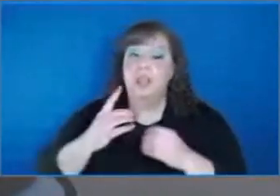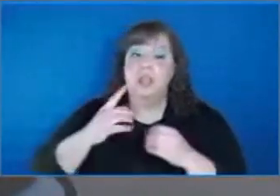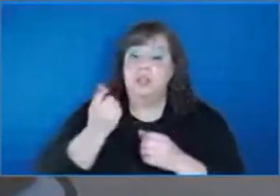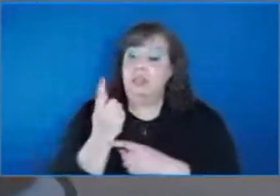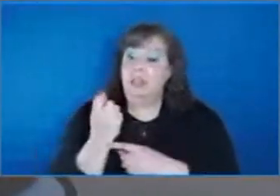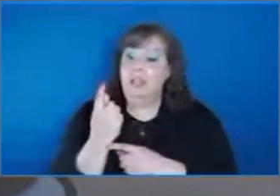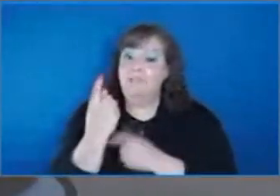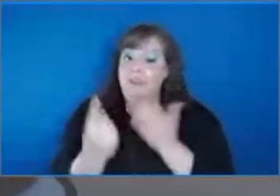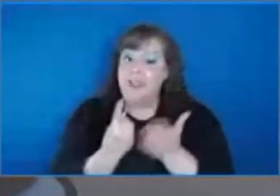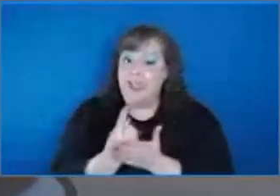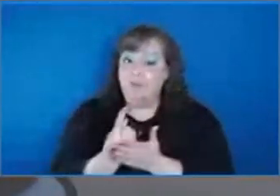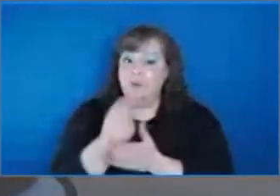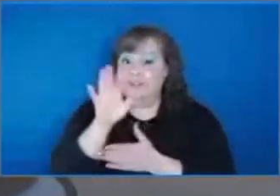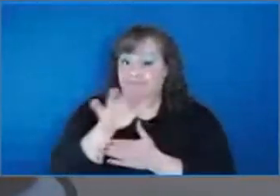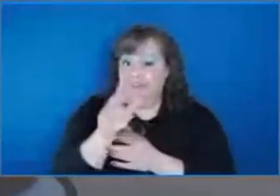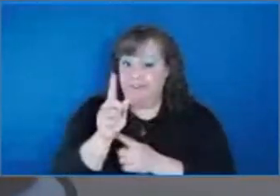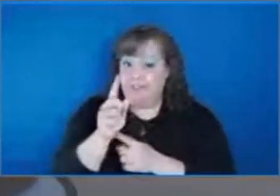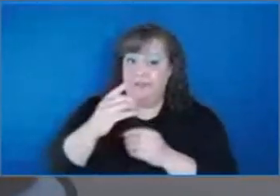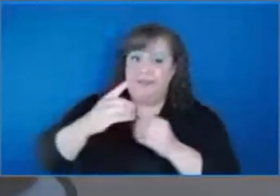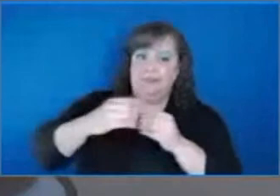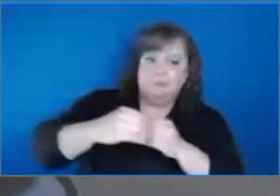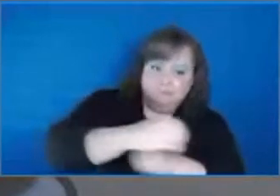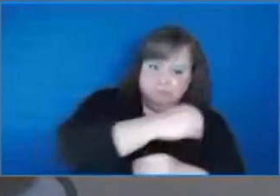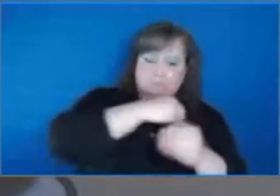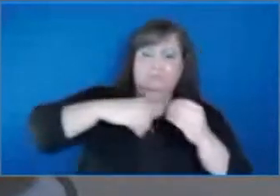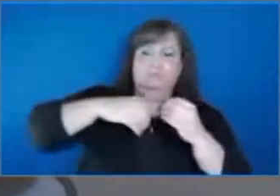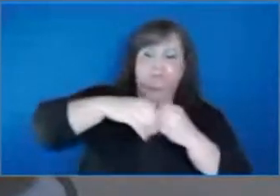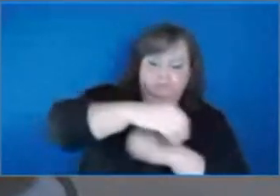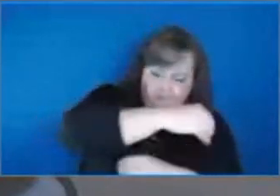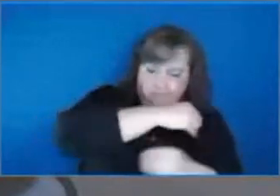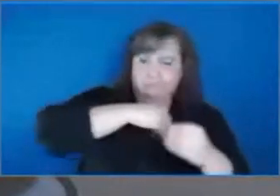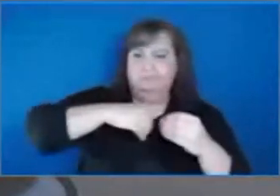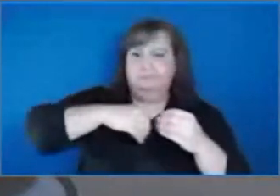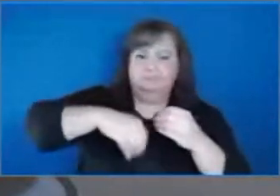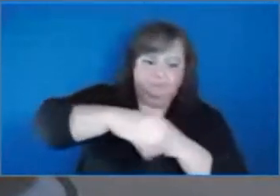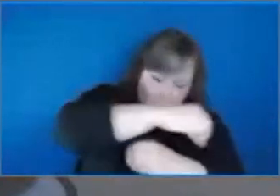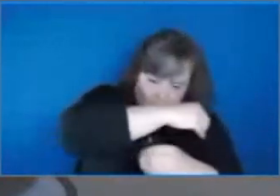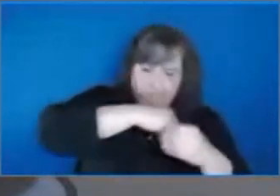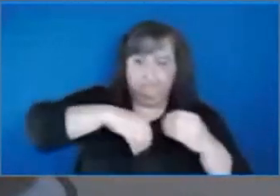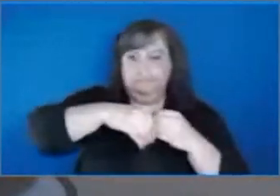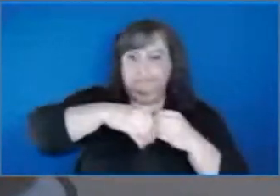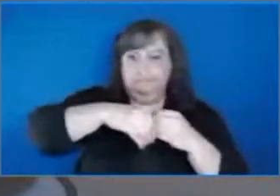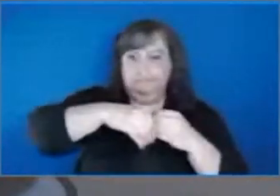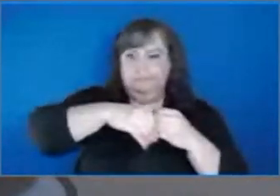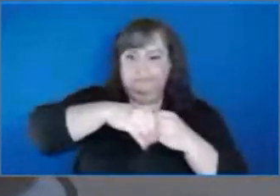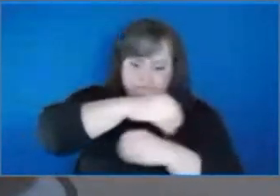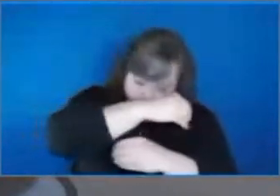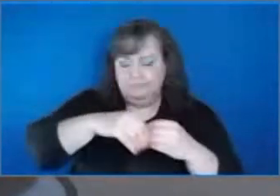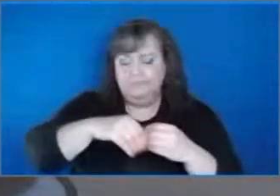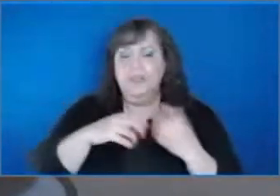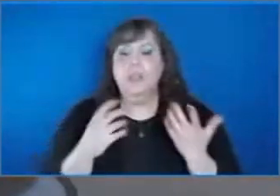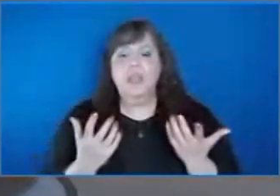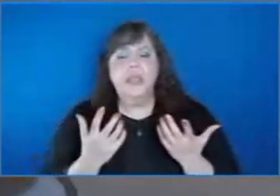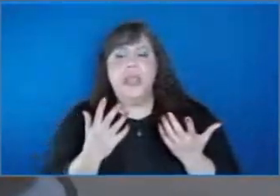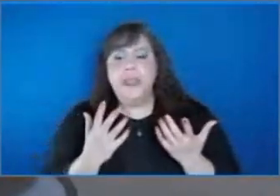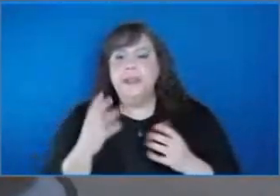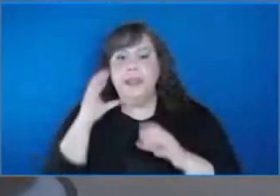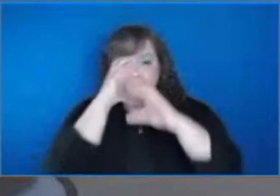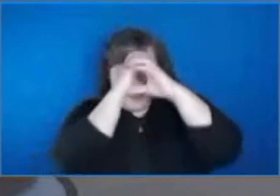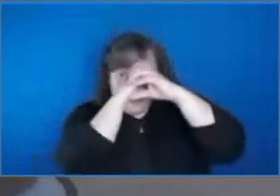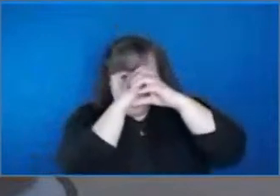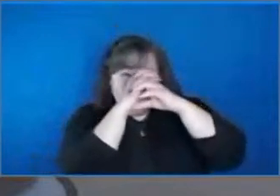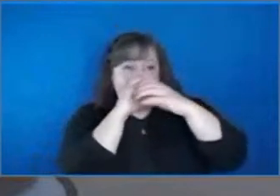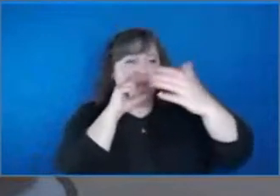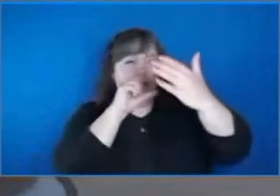minutes. So we're coming around. Sure. Just like a going clock. around every 11 hours and 55 minutes. And telescopes on the Earth discovered that this was a